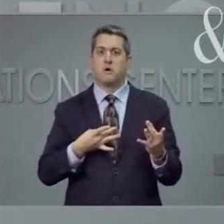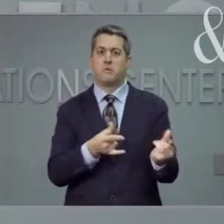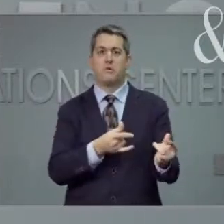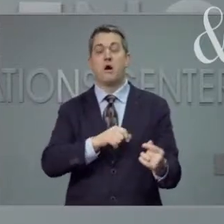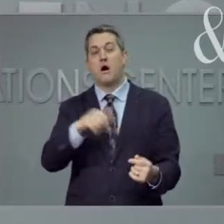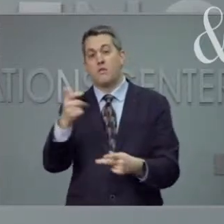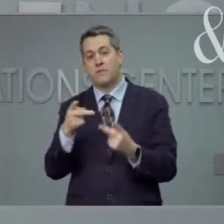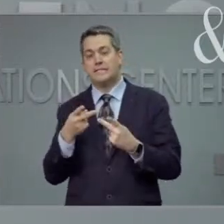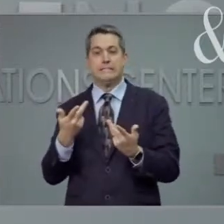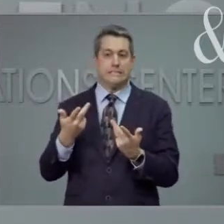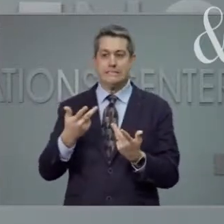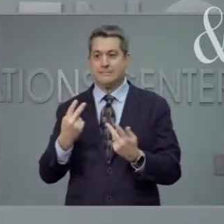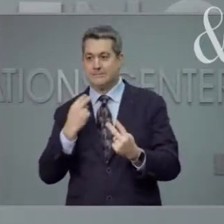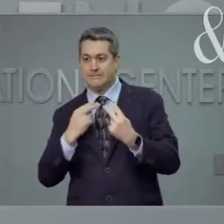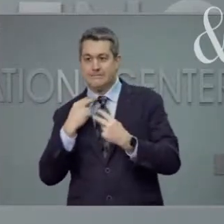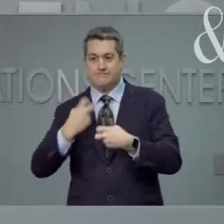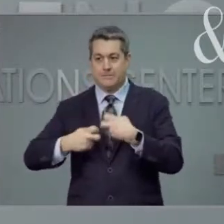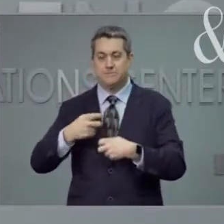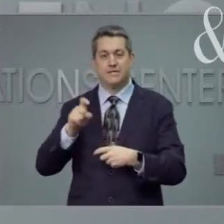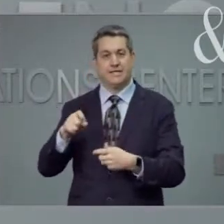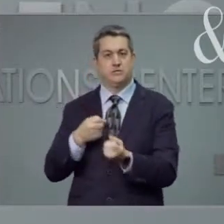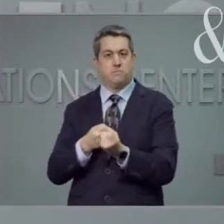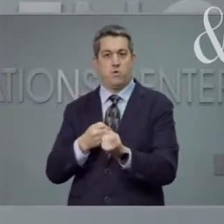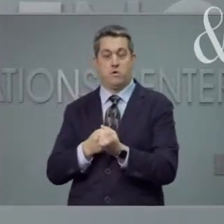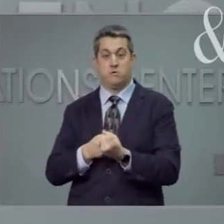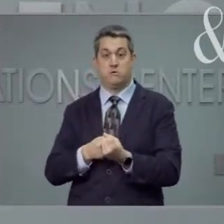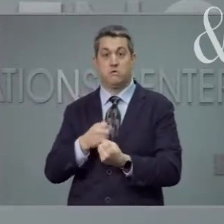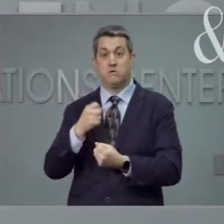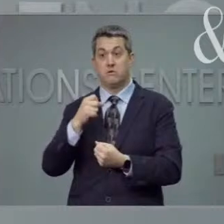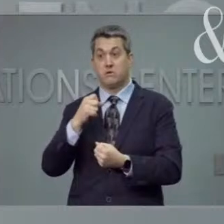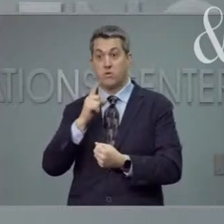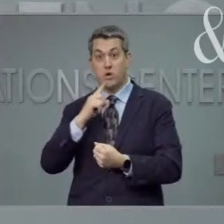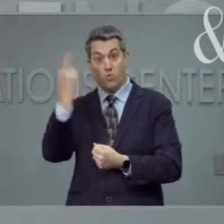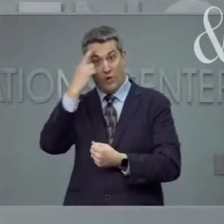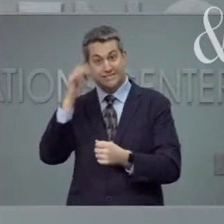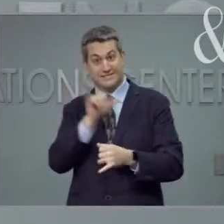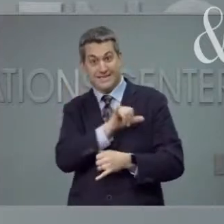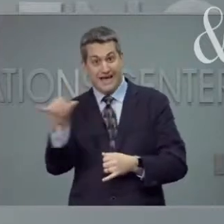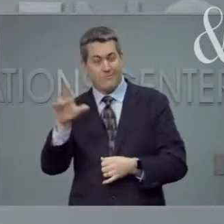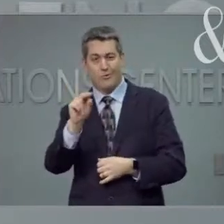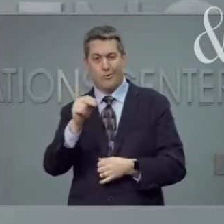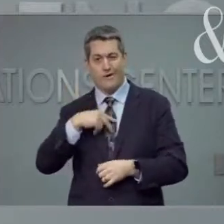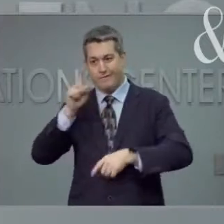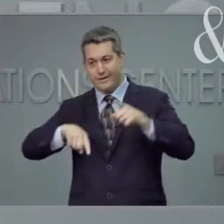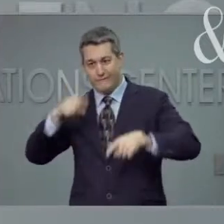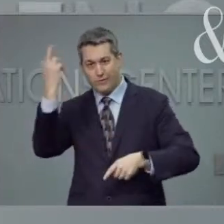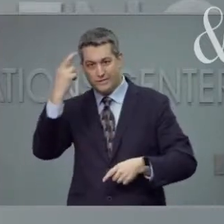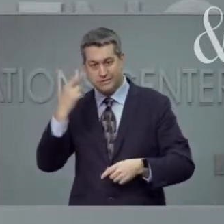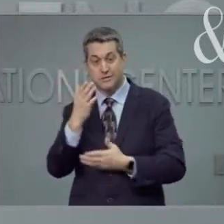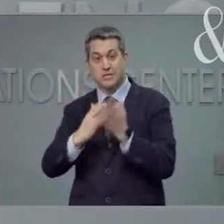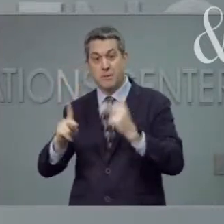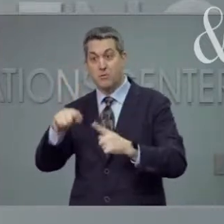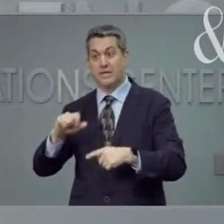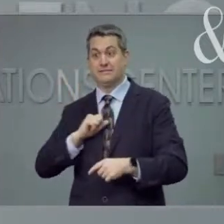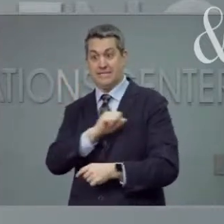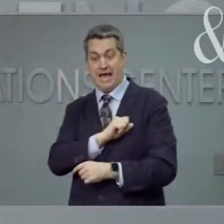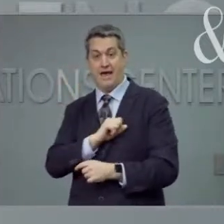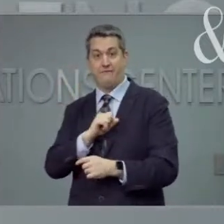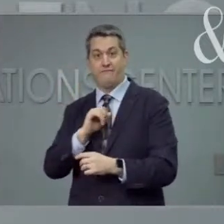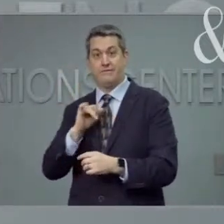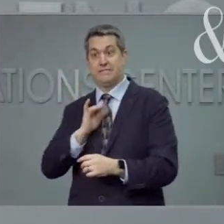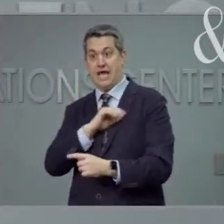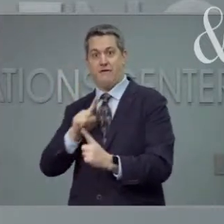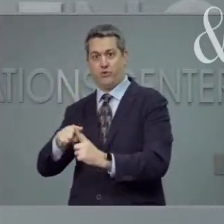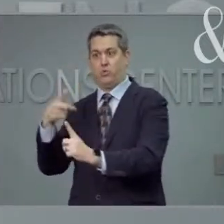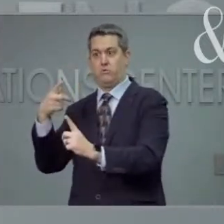there's a myriad of kinds of support that they need. Some they need vaccinators. Some they just need back-end support on